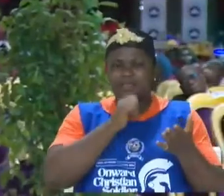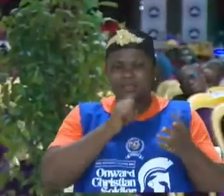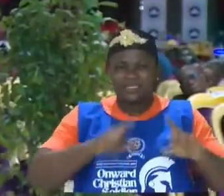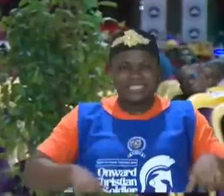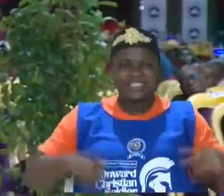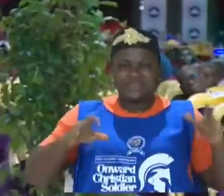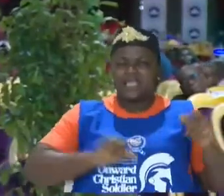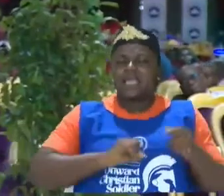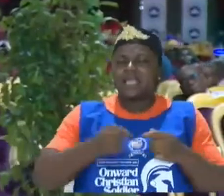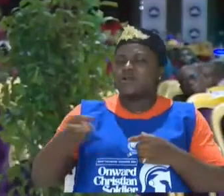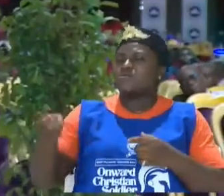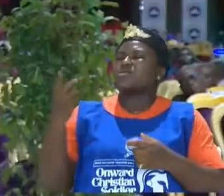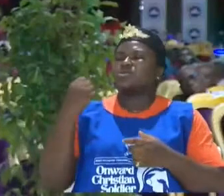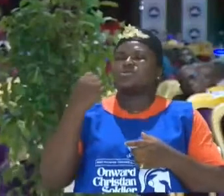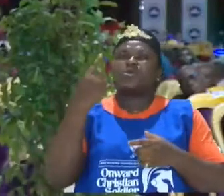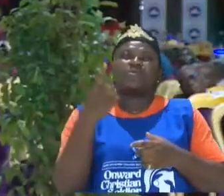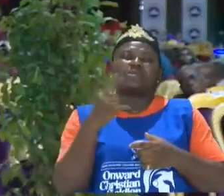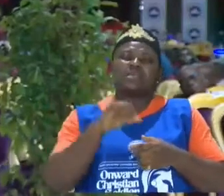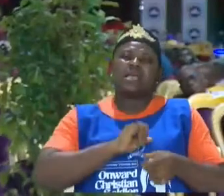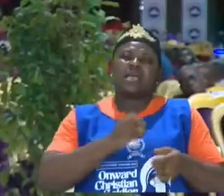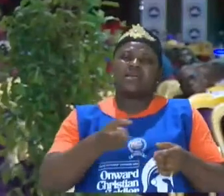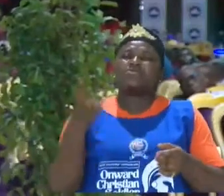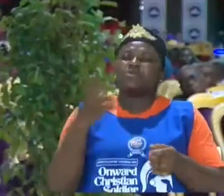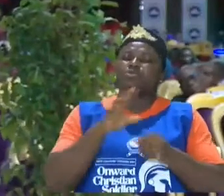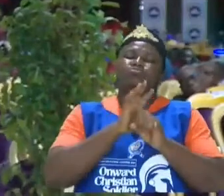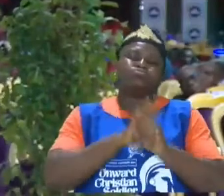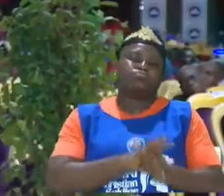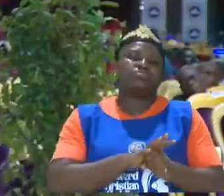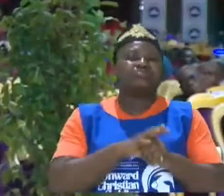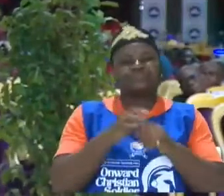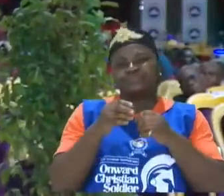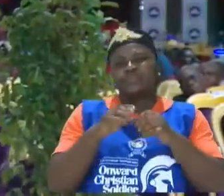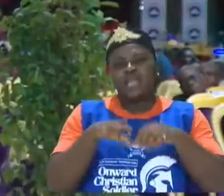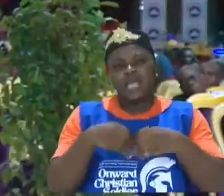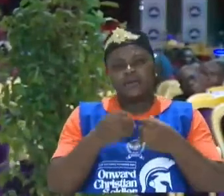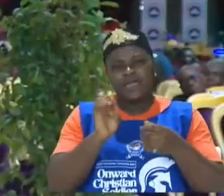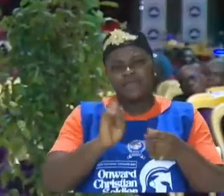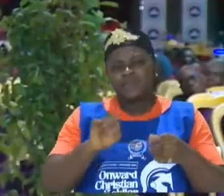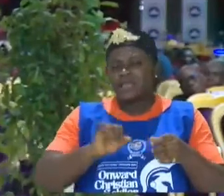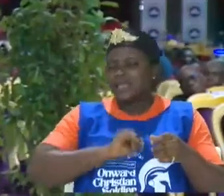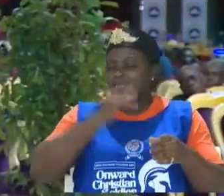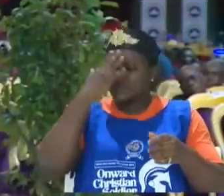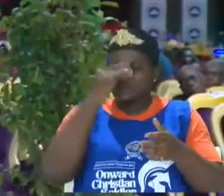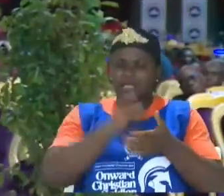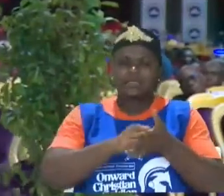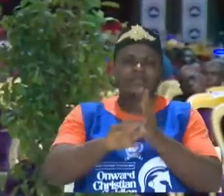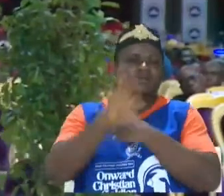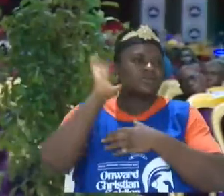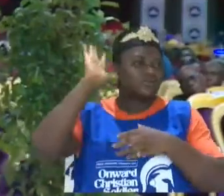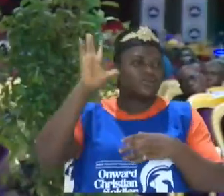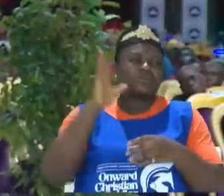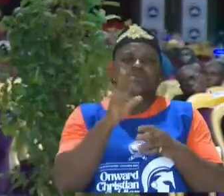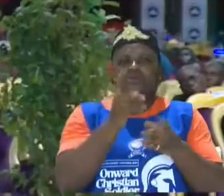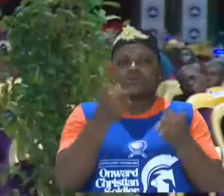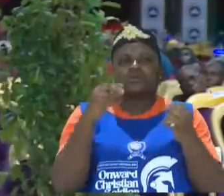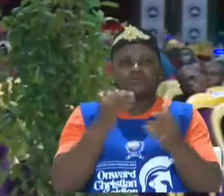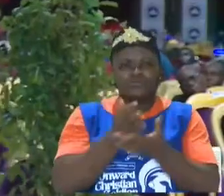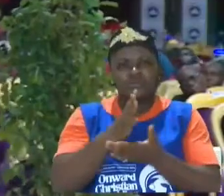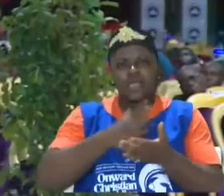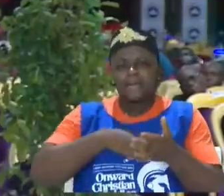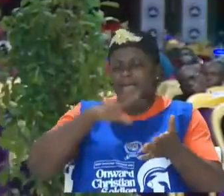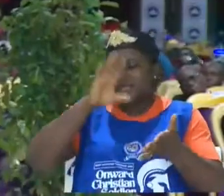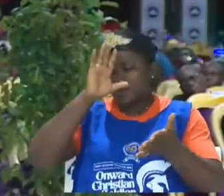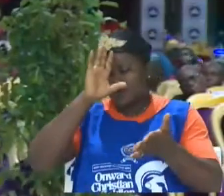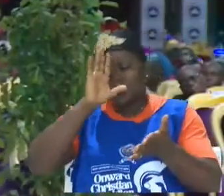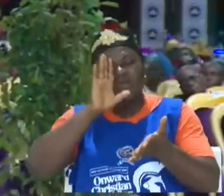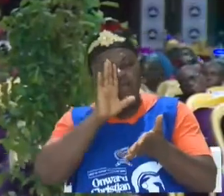surprised. I was downcasted. However, I know God will intervene. So my wife called me, how much do you have in your